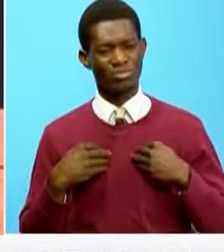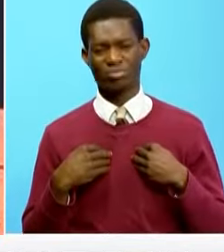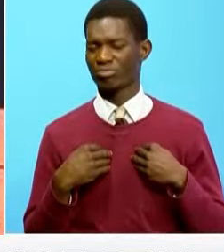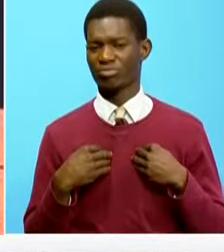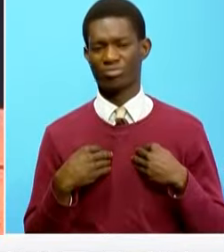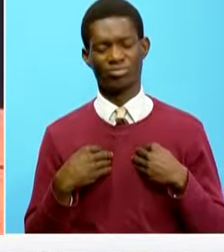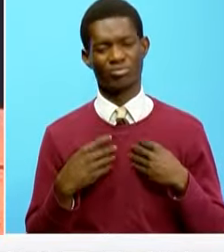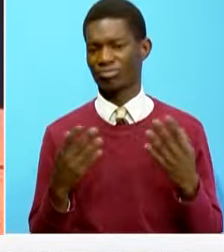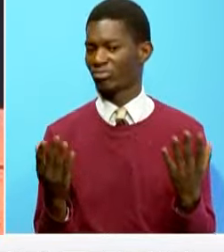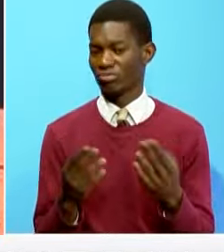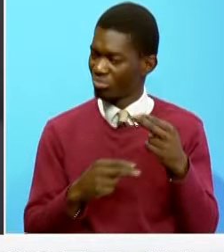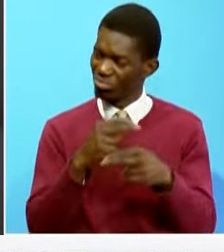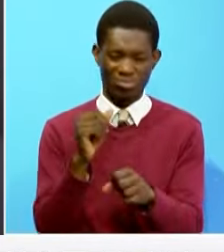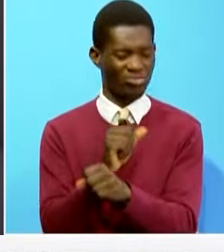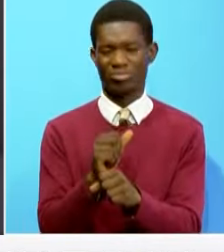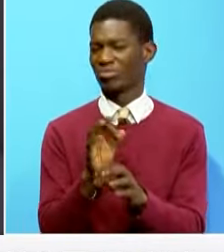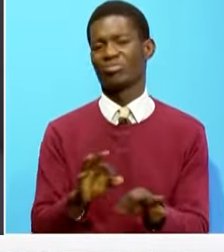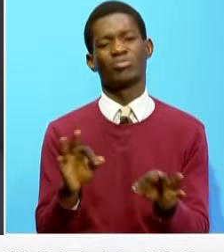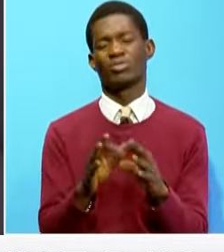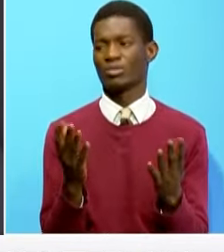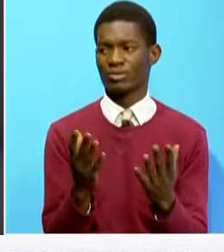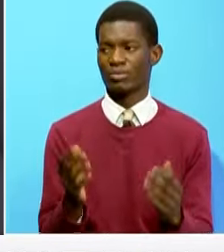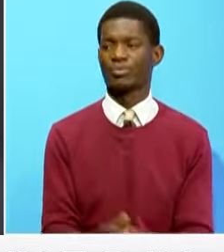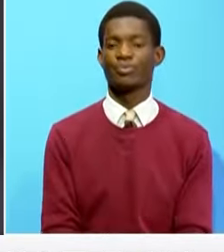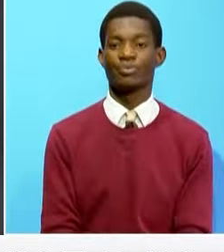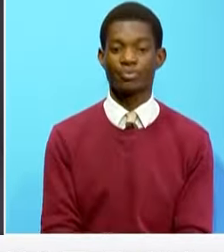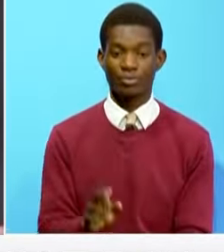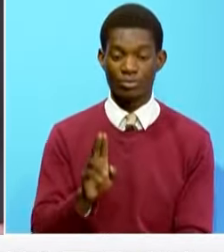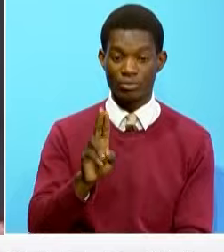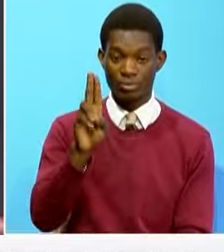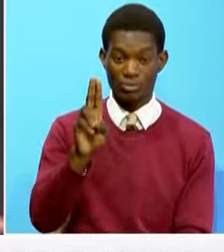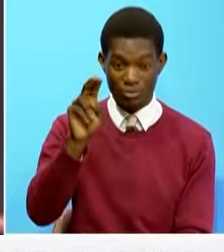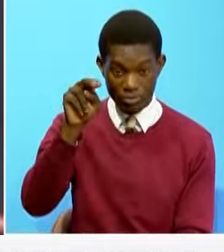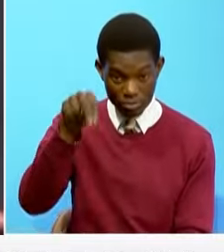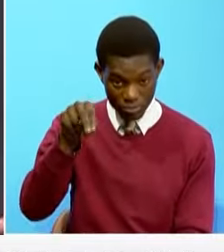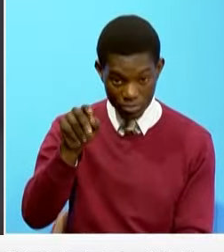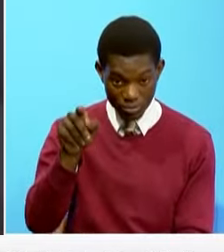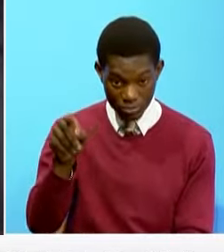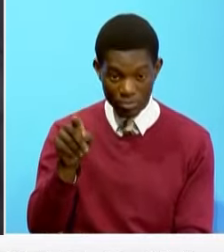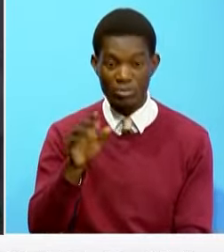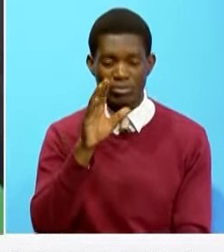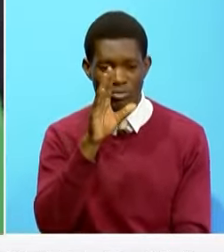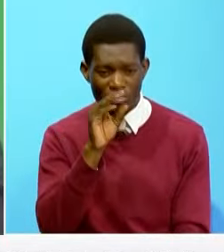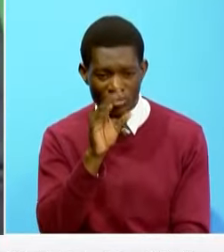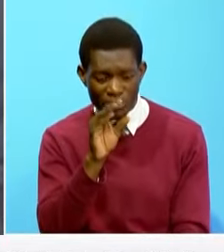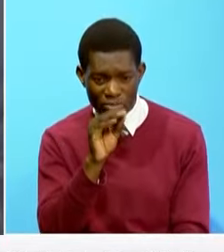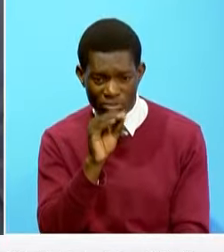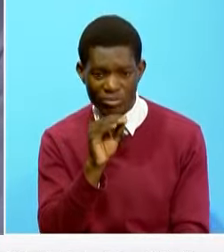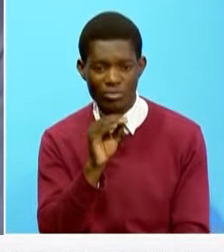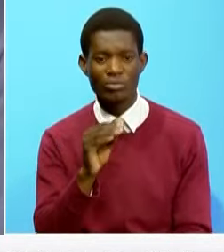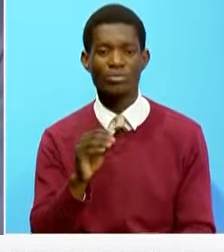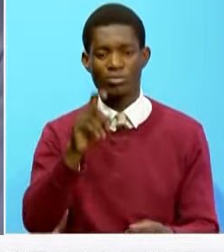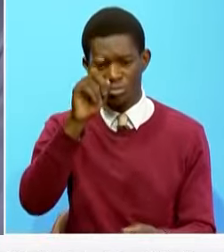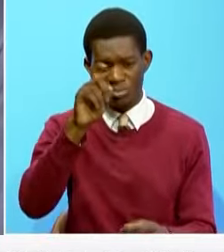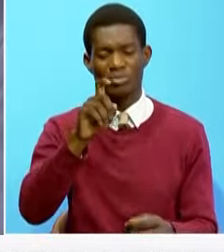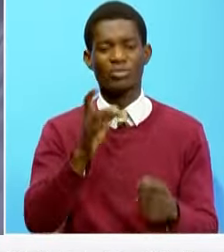in our operations. The United Nations stated the need to embrace technological advancement in the civil service